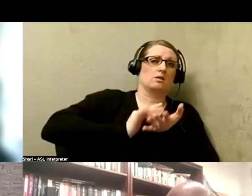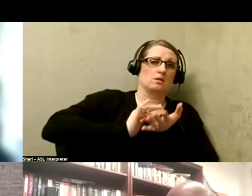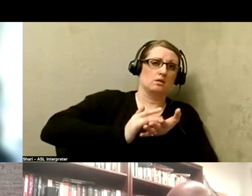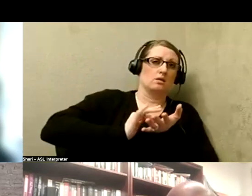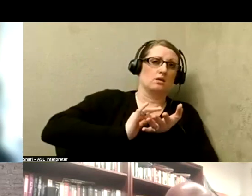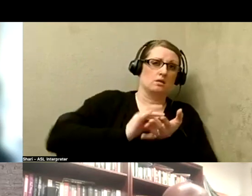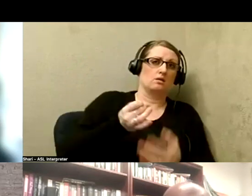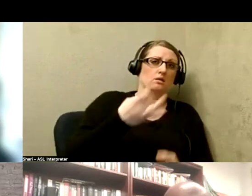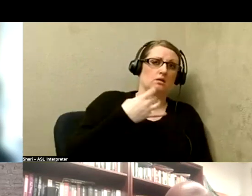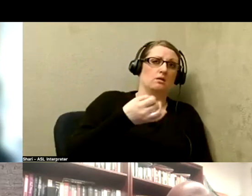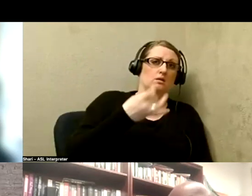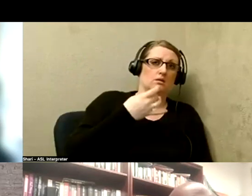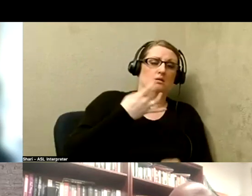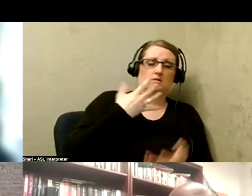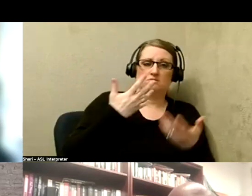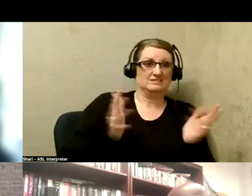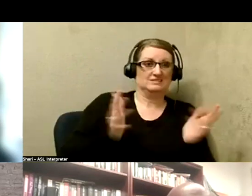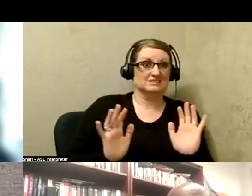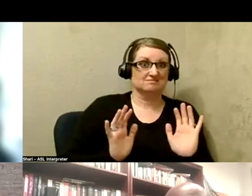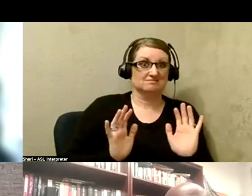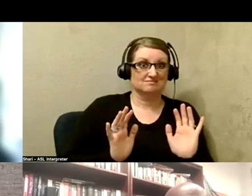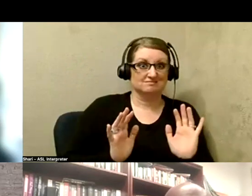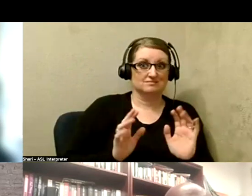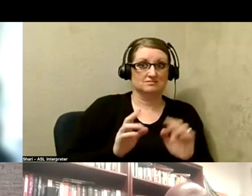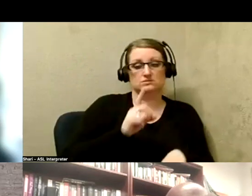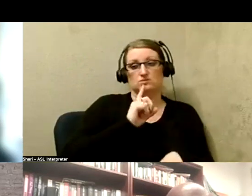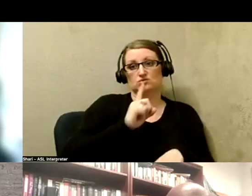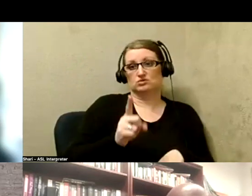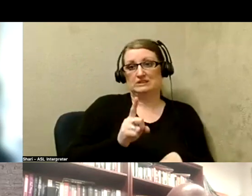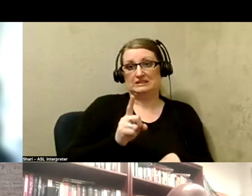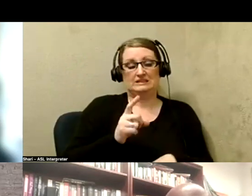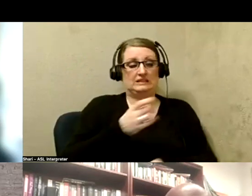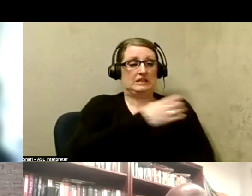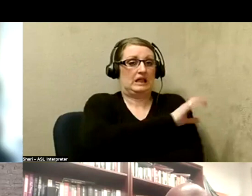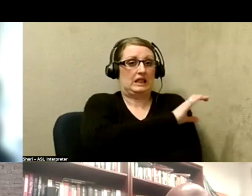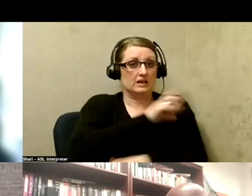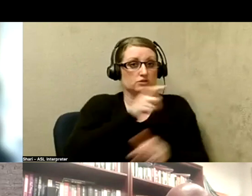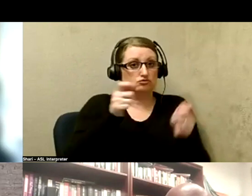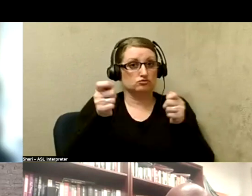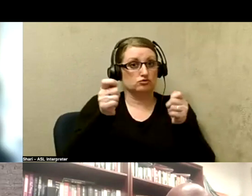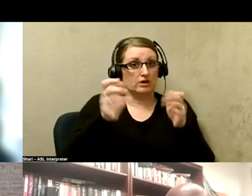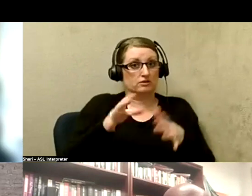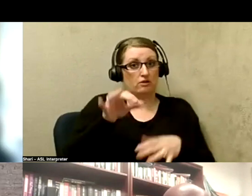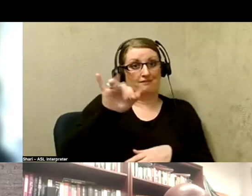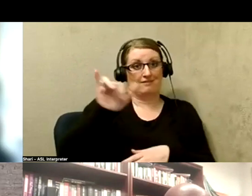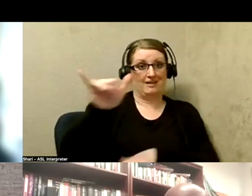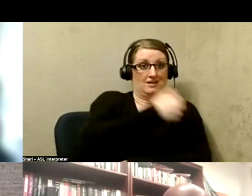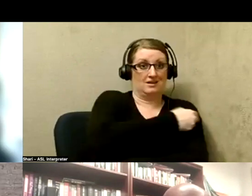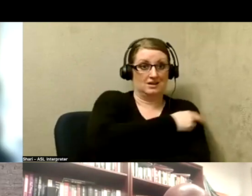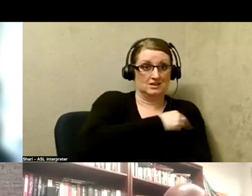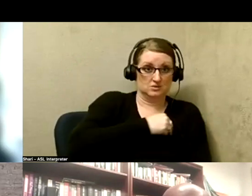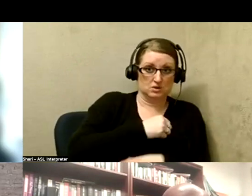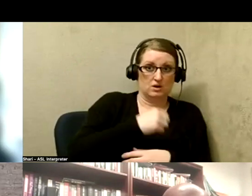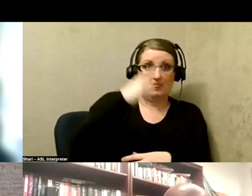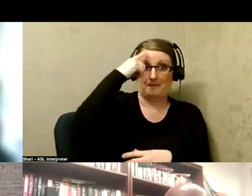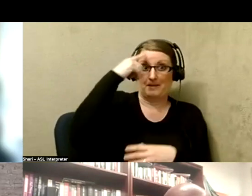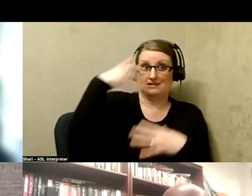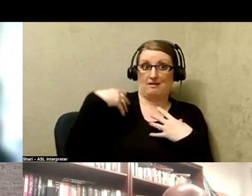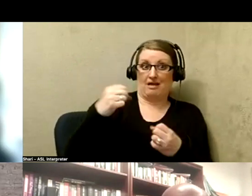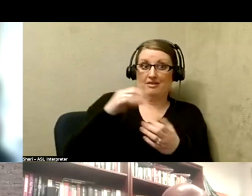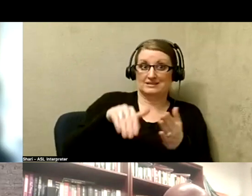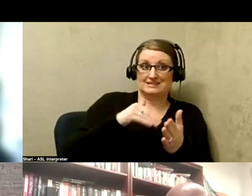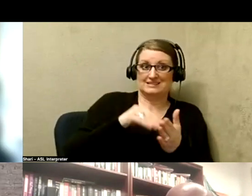and that was it. And even the clinical director of St. Elizabeth's Community Mental Health Center in, I think, the